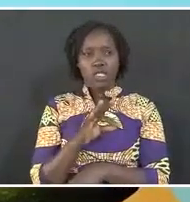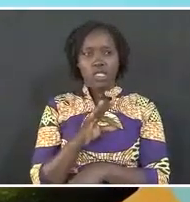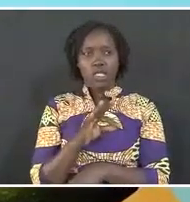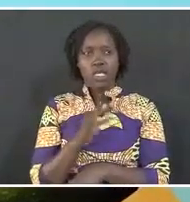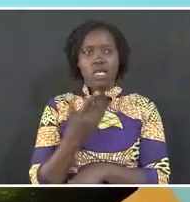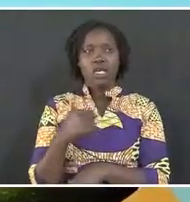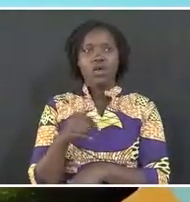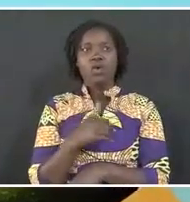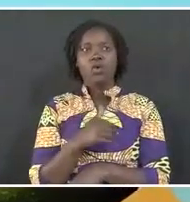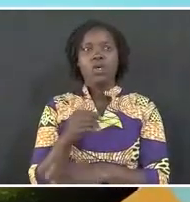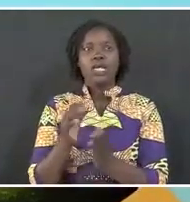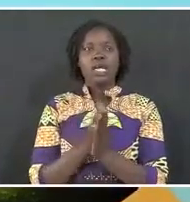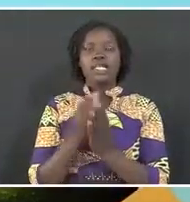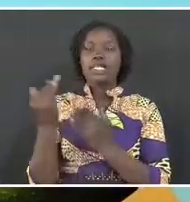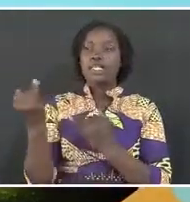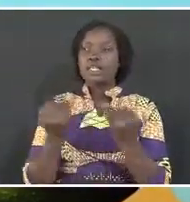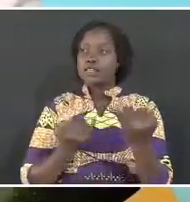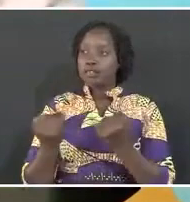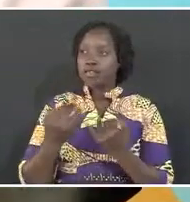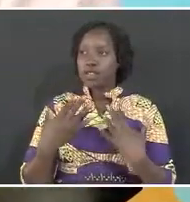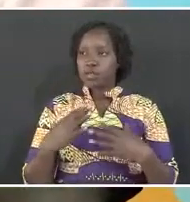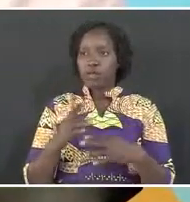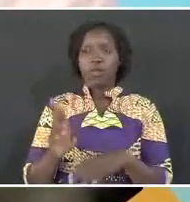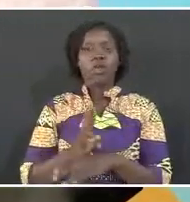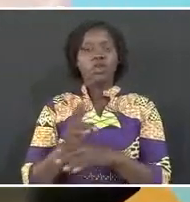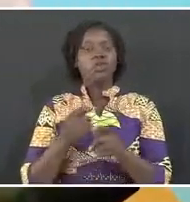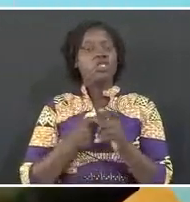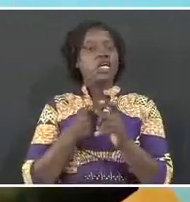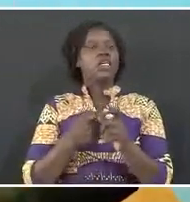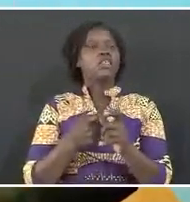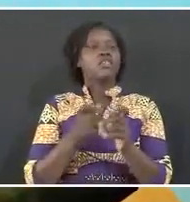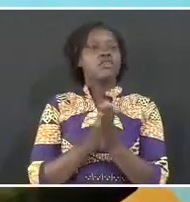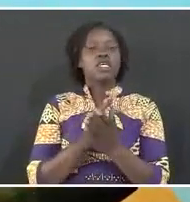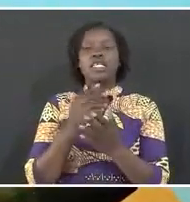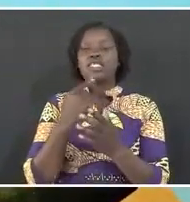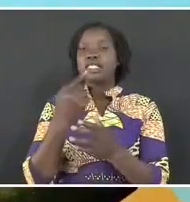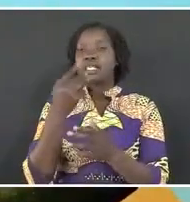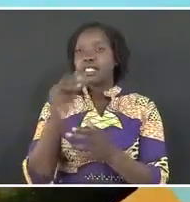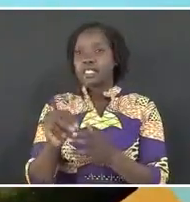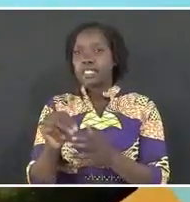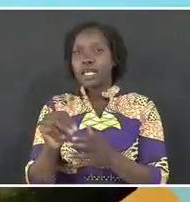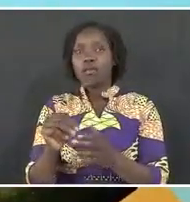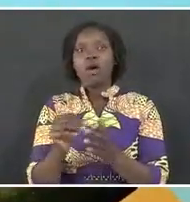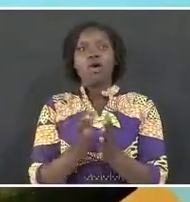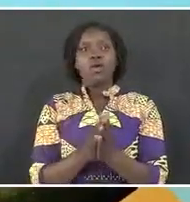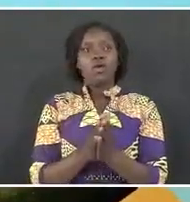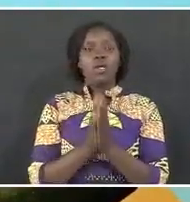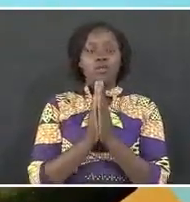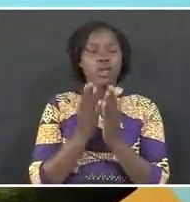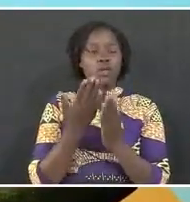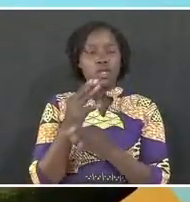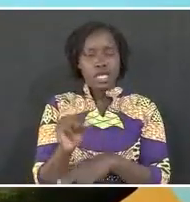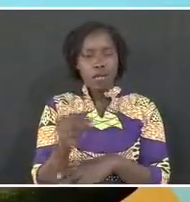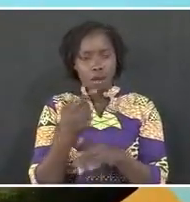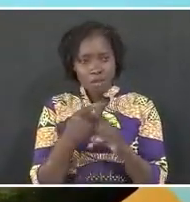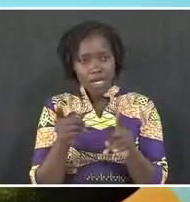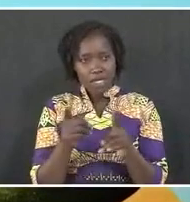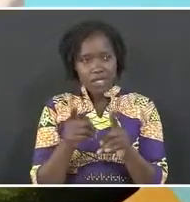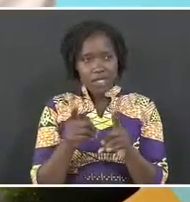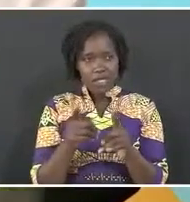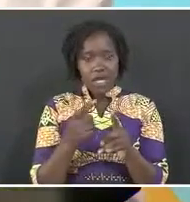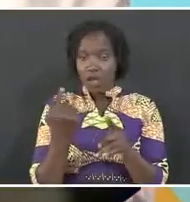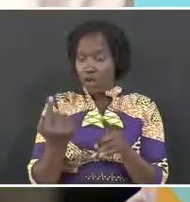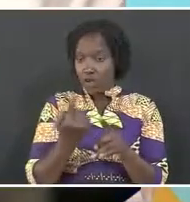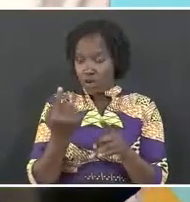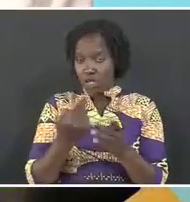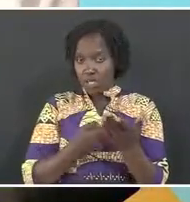We can invite people. We can use our gifts. We can tell them. We can relate with them. But only